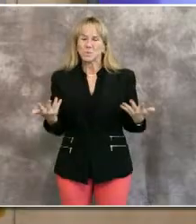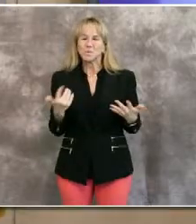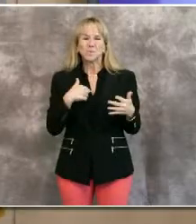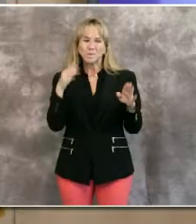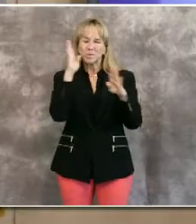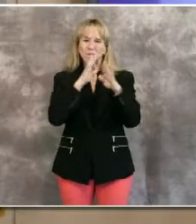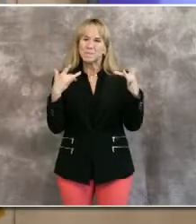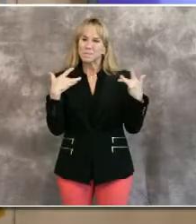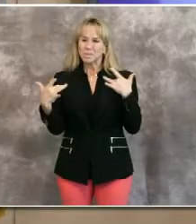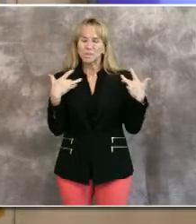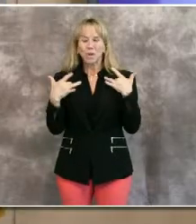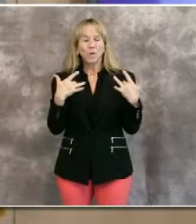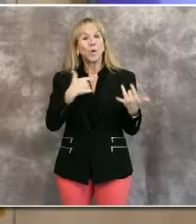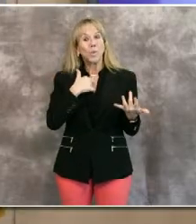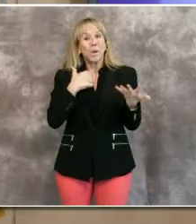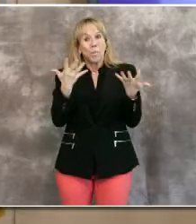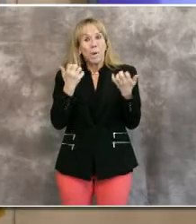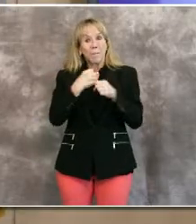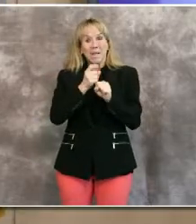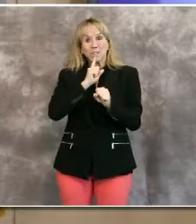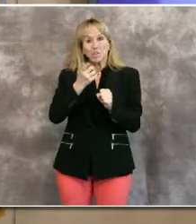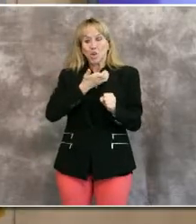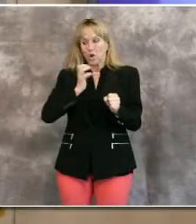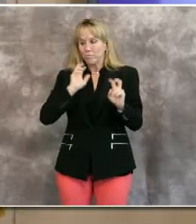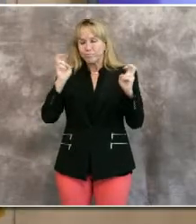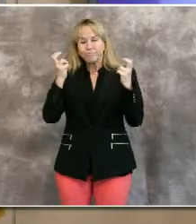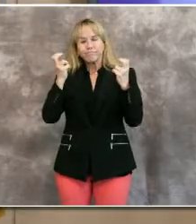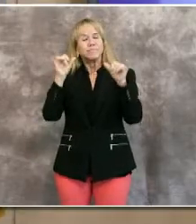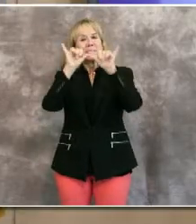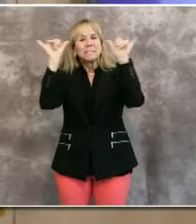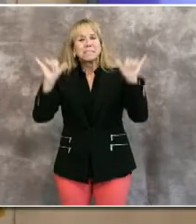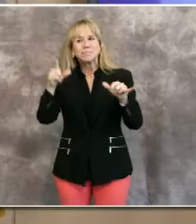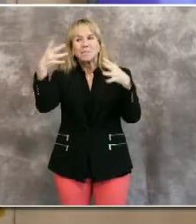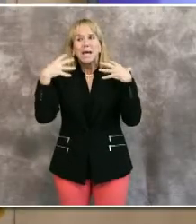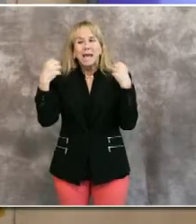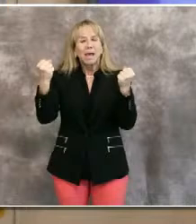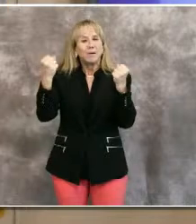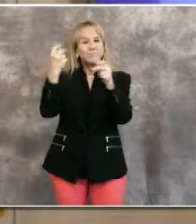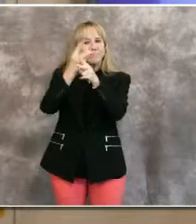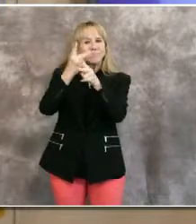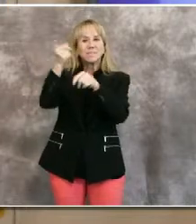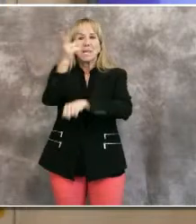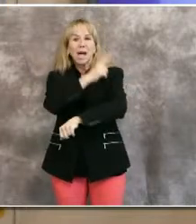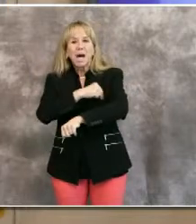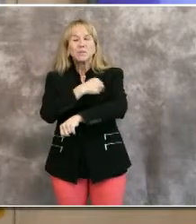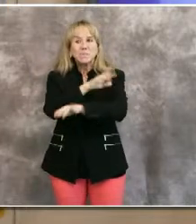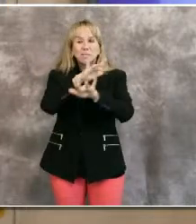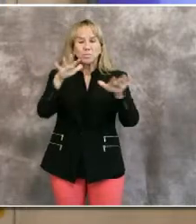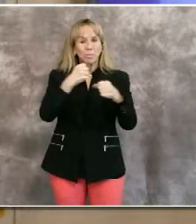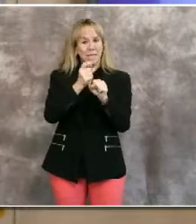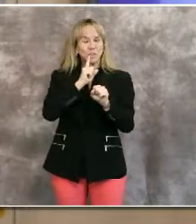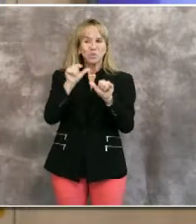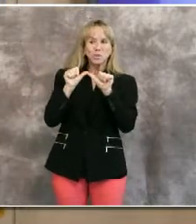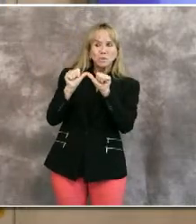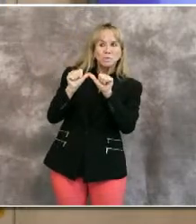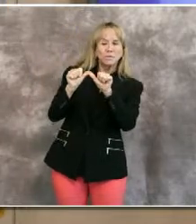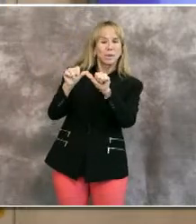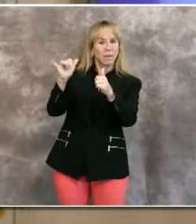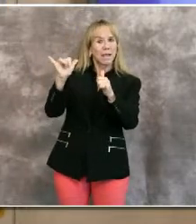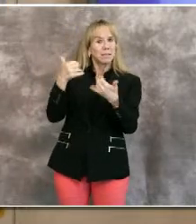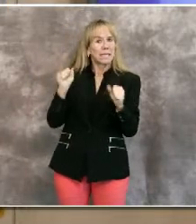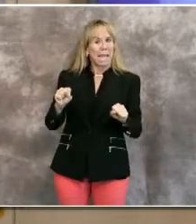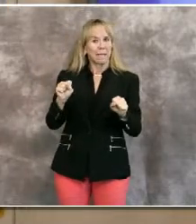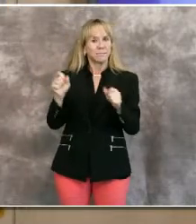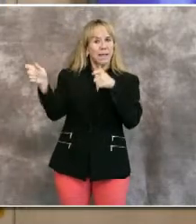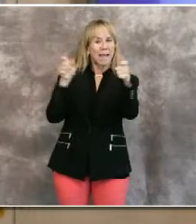reopen is to preserve the integrity of our healthcare system. And to date, we have not seen an increase in our hospitalizations or ICU utilization from